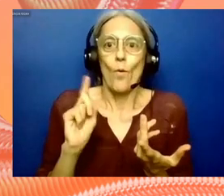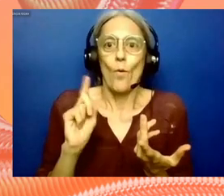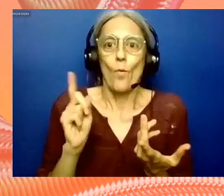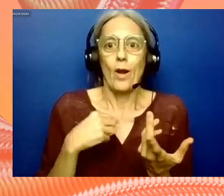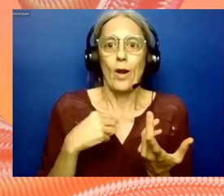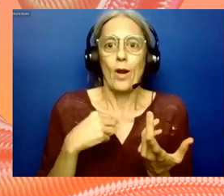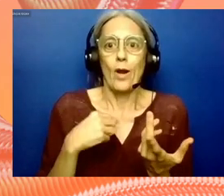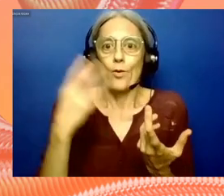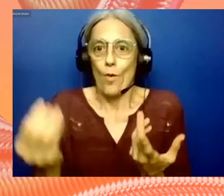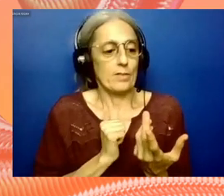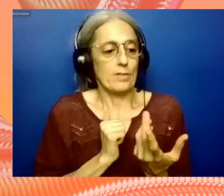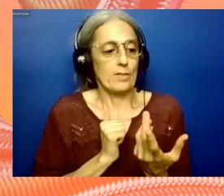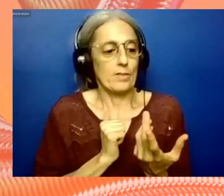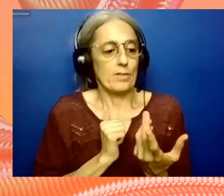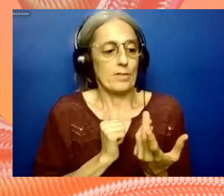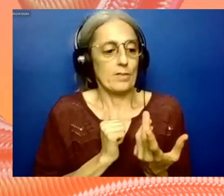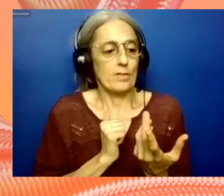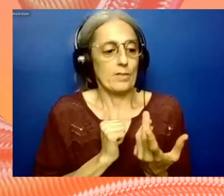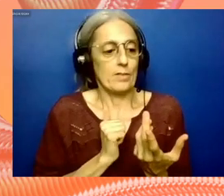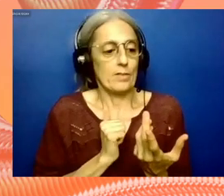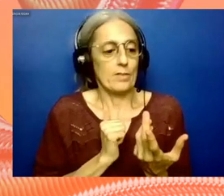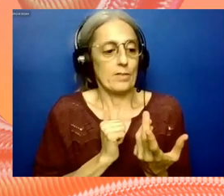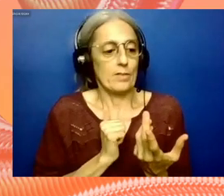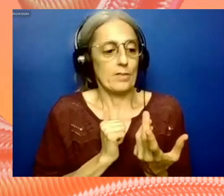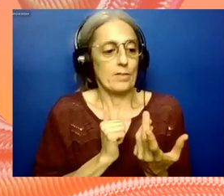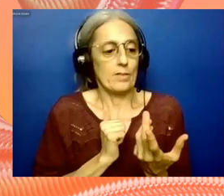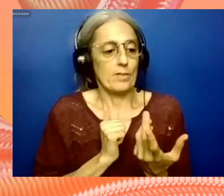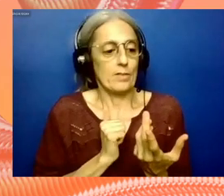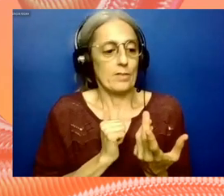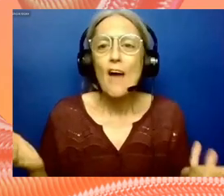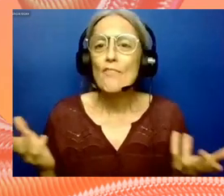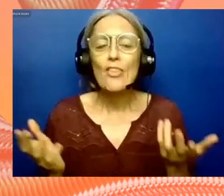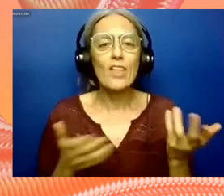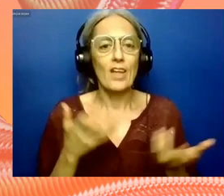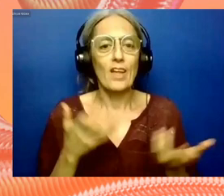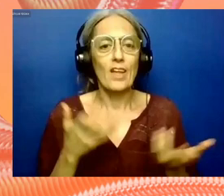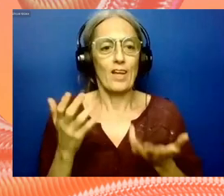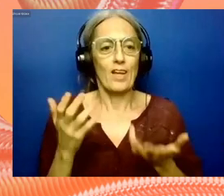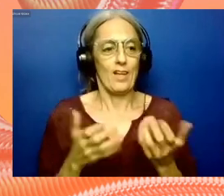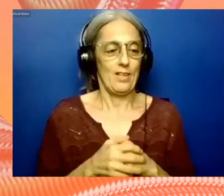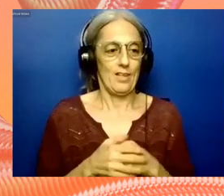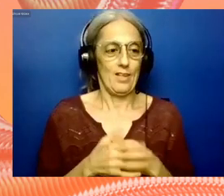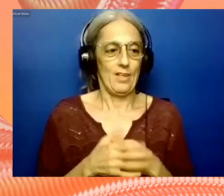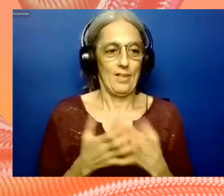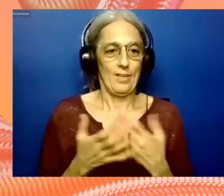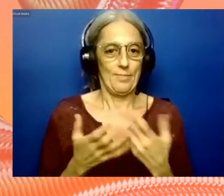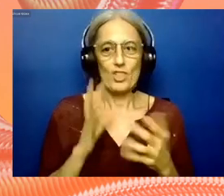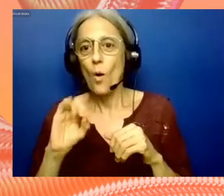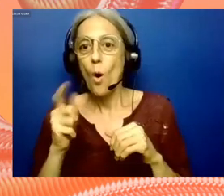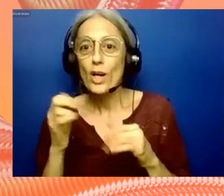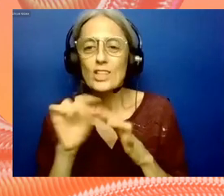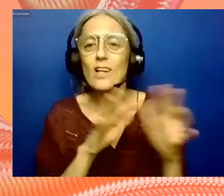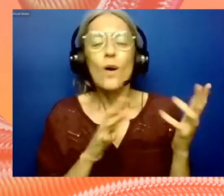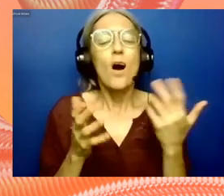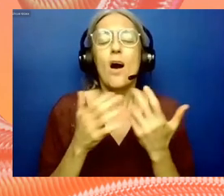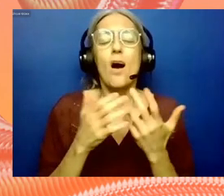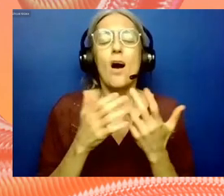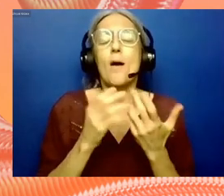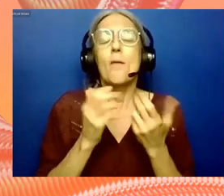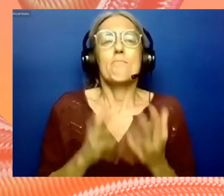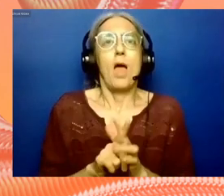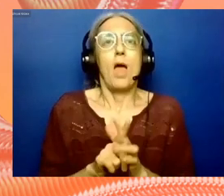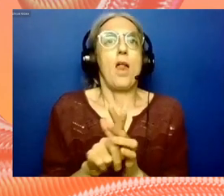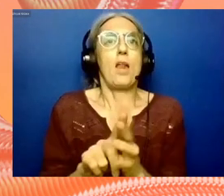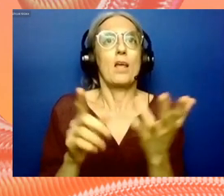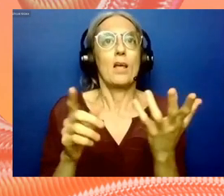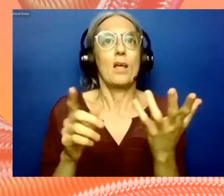and I've got to research on everything I, you know, talk about. So I know like the origins of, and it's like, it's just this whole other deal.